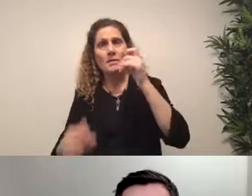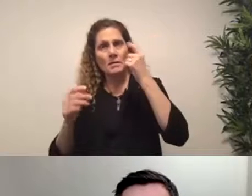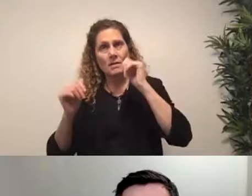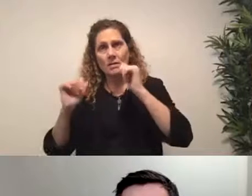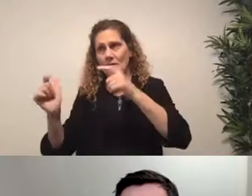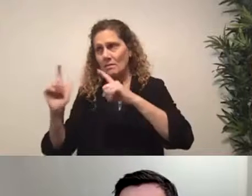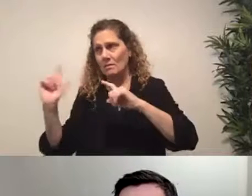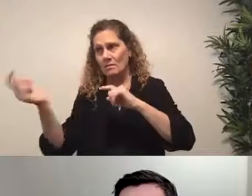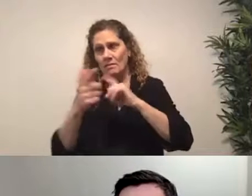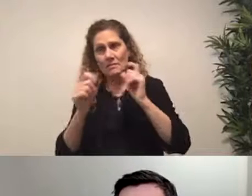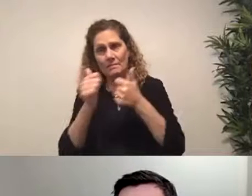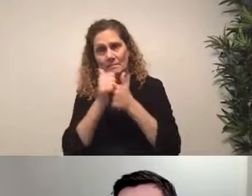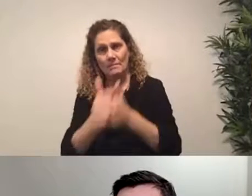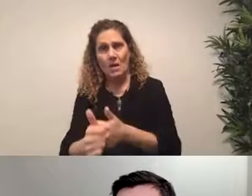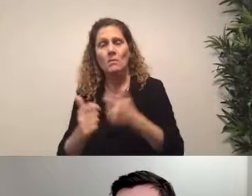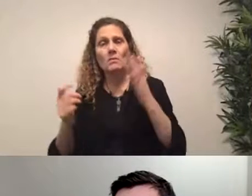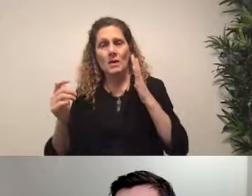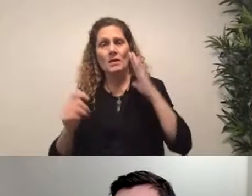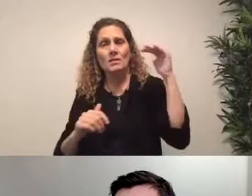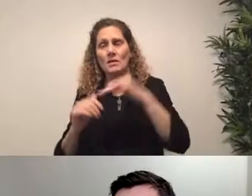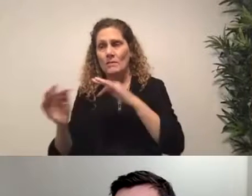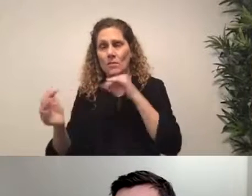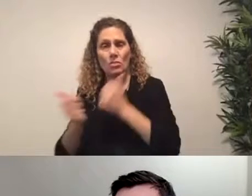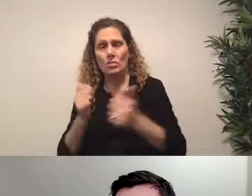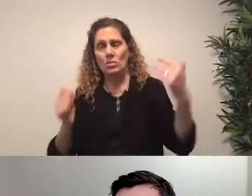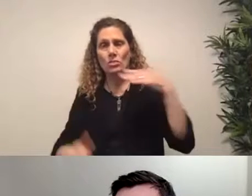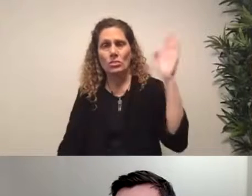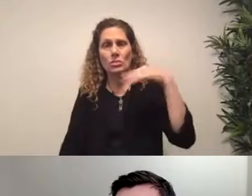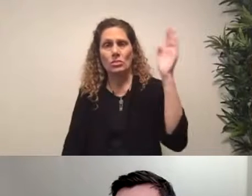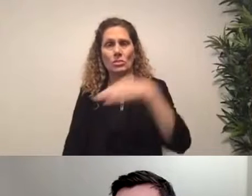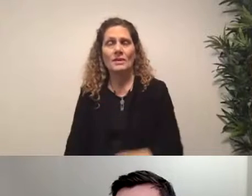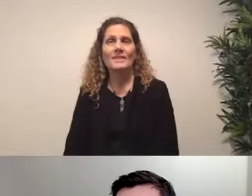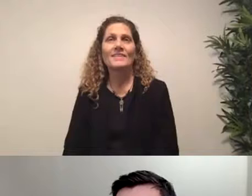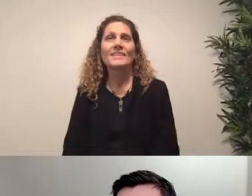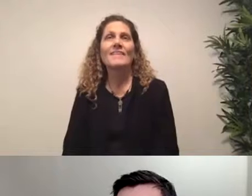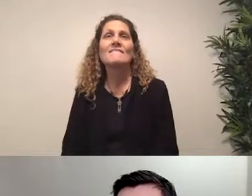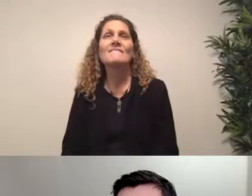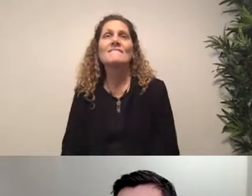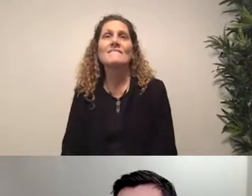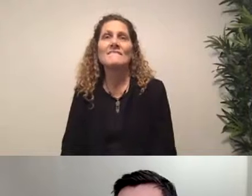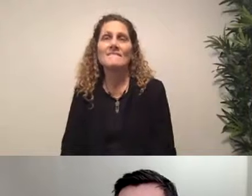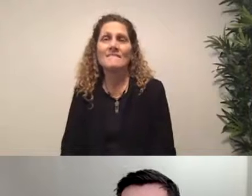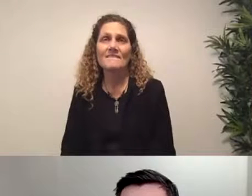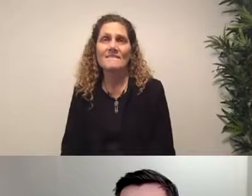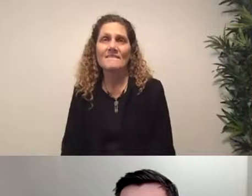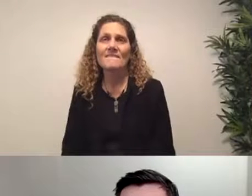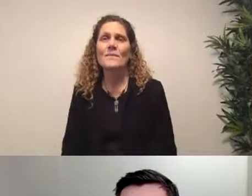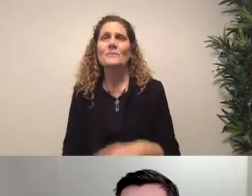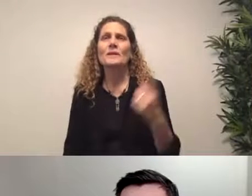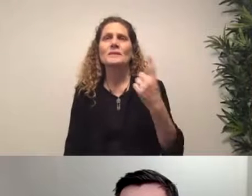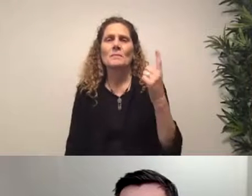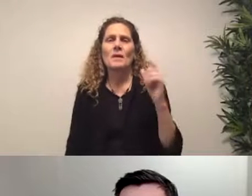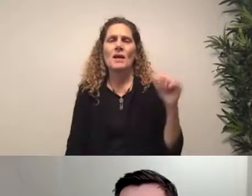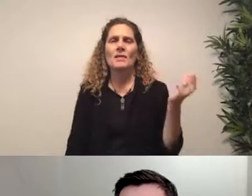Next question, also from Sari Lesk. Where does vaccine distribution stand in the Milwaukee area? Which healthcare providers started vaccinating, and how